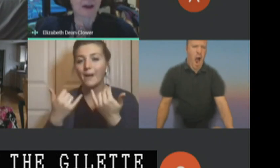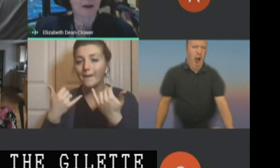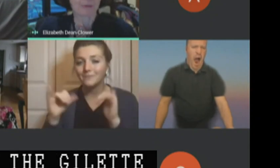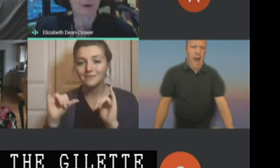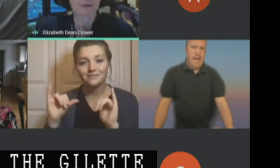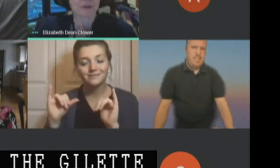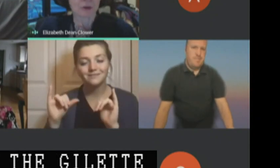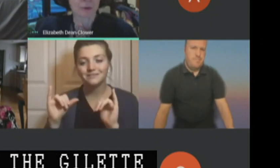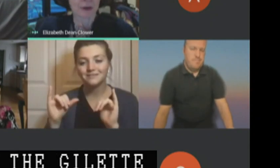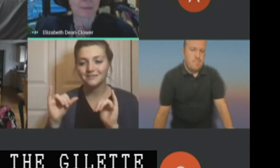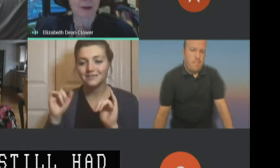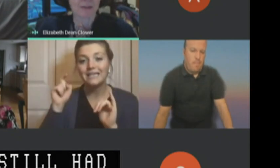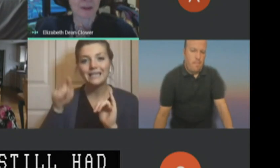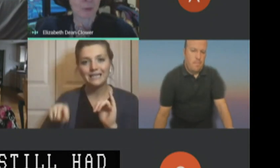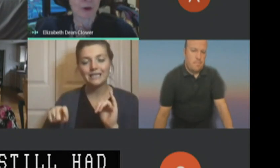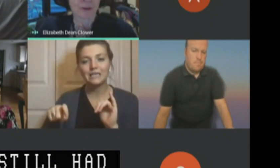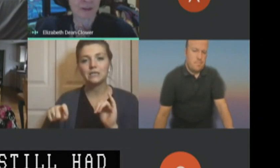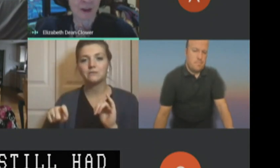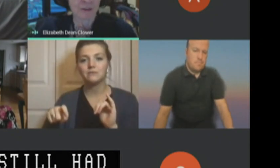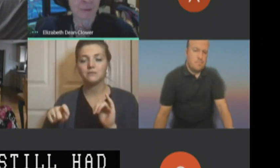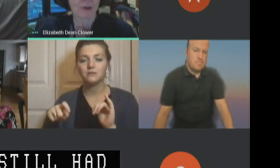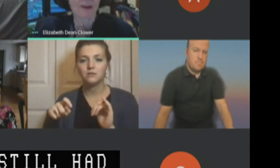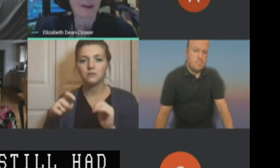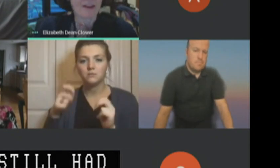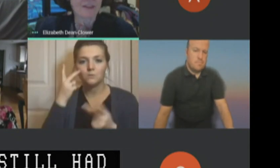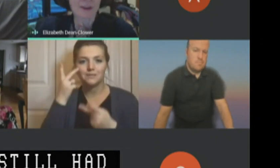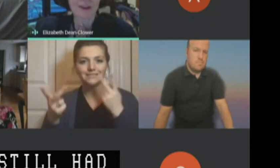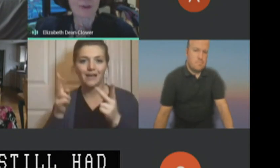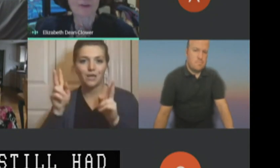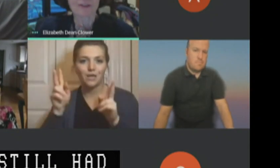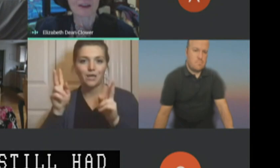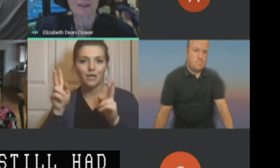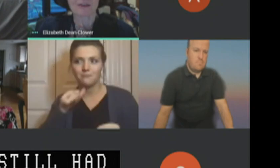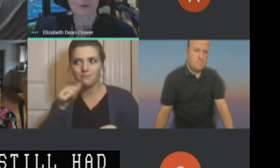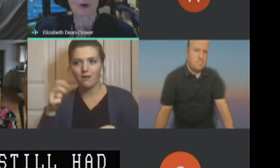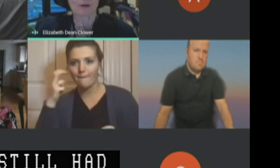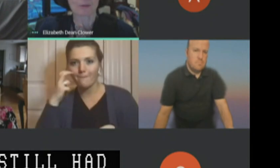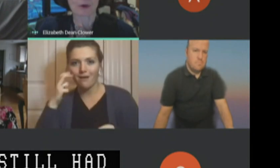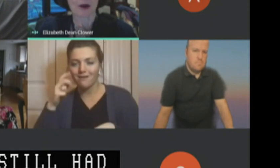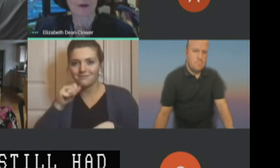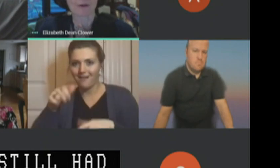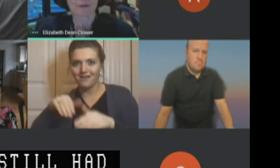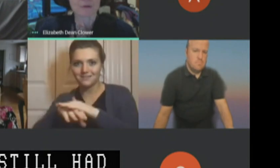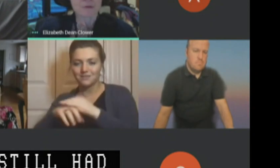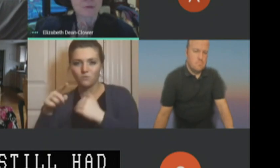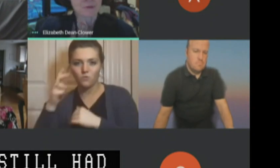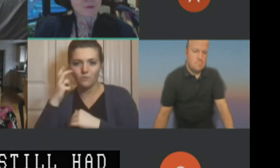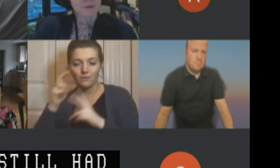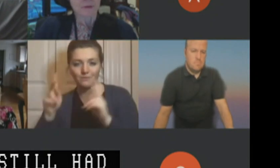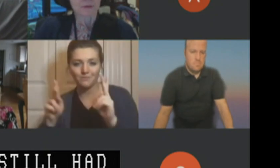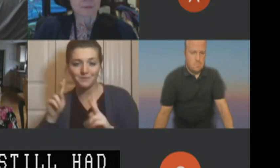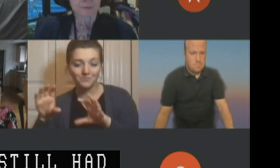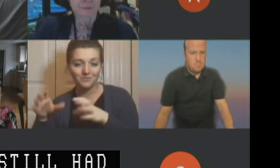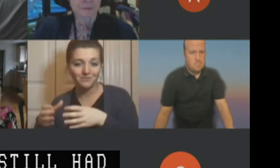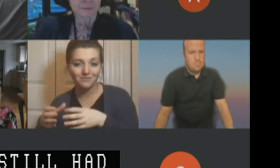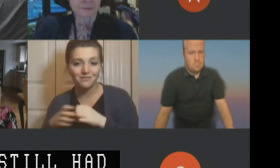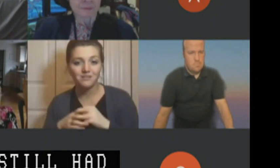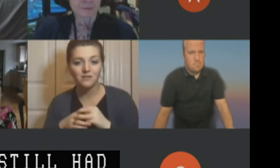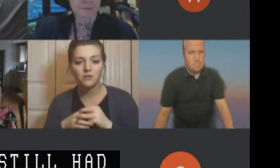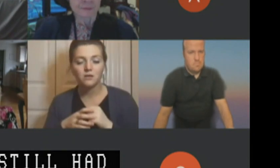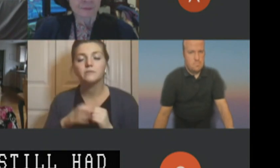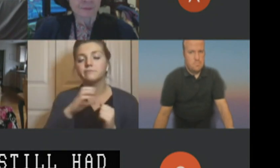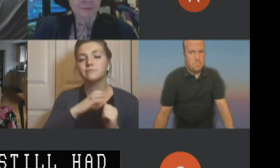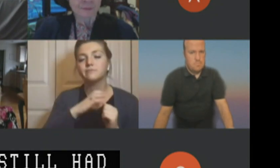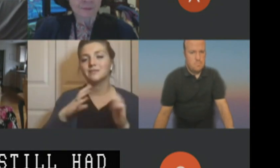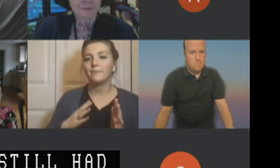a sighted person to read because they weren't accessible. Yeah, I think so, that's yeah. I mean, all the ways that the